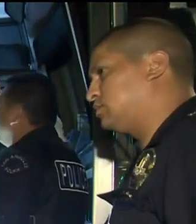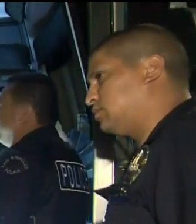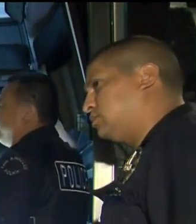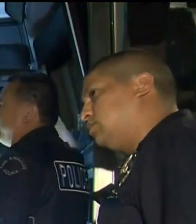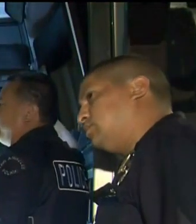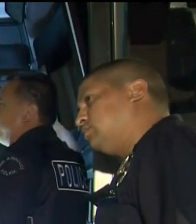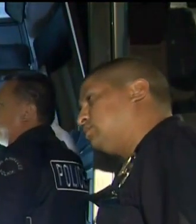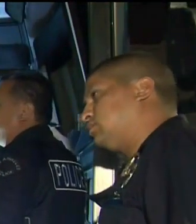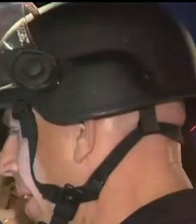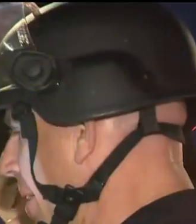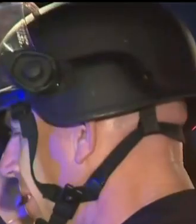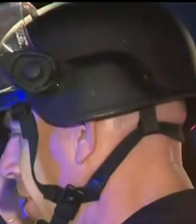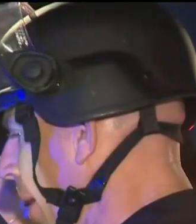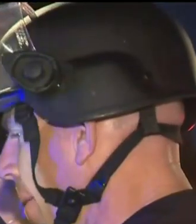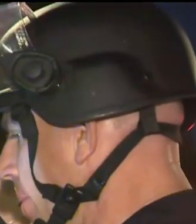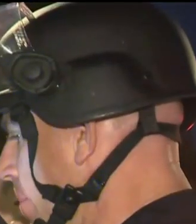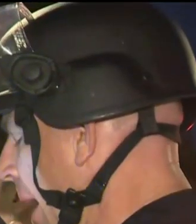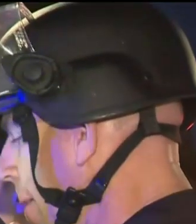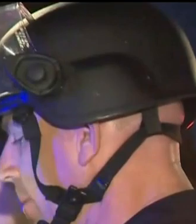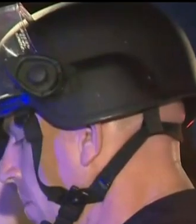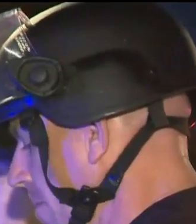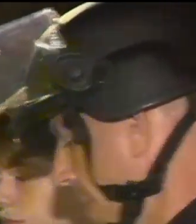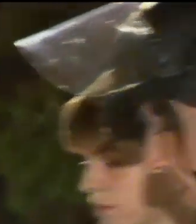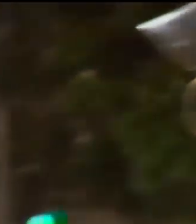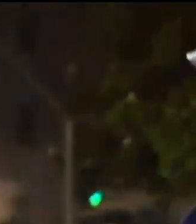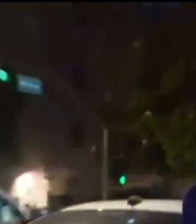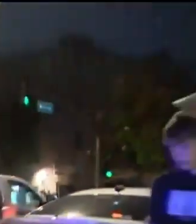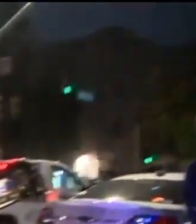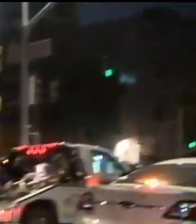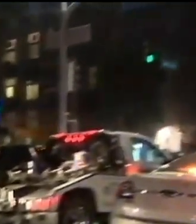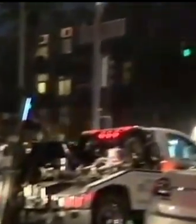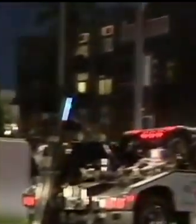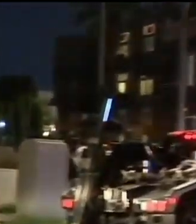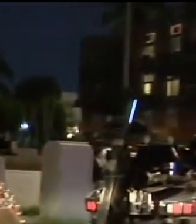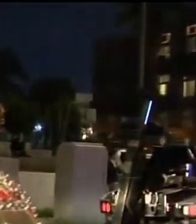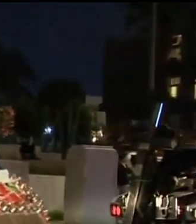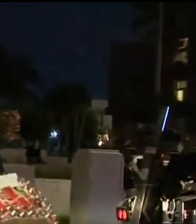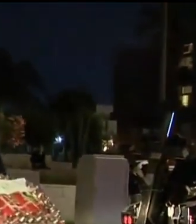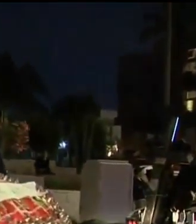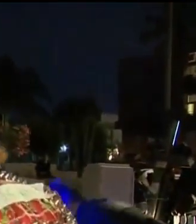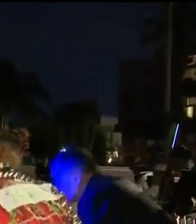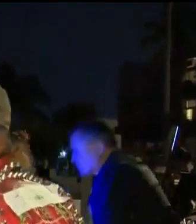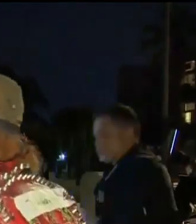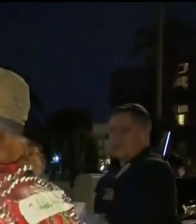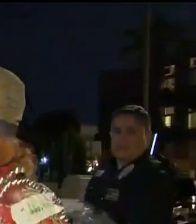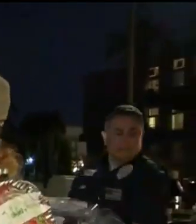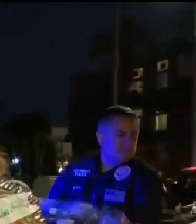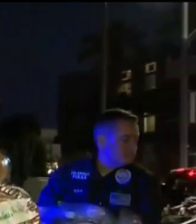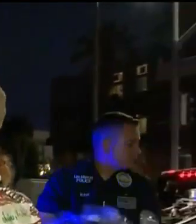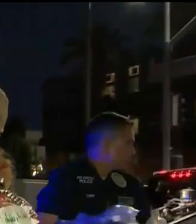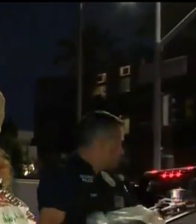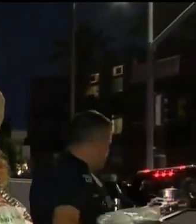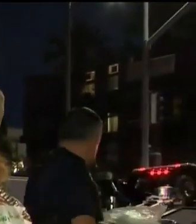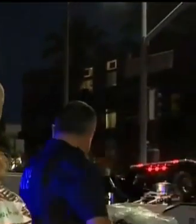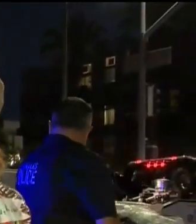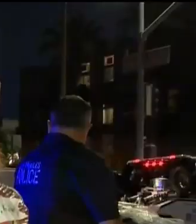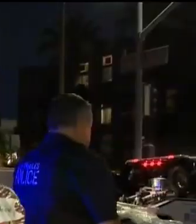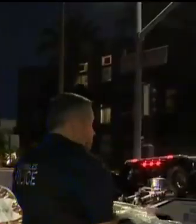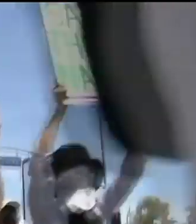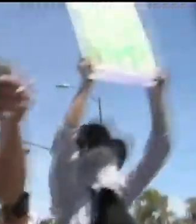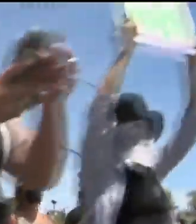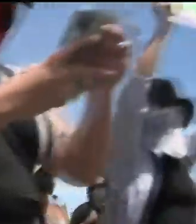and said it is not fair for the city to task them with mental health care or to pick up the slack left by the failures of school